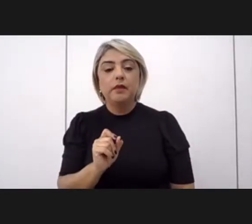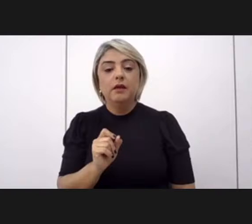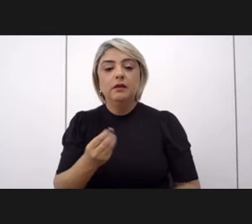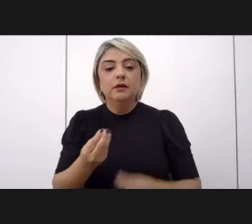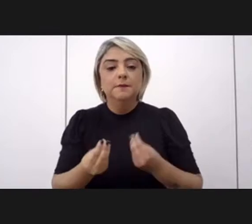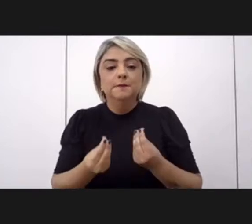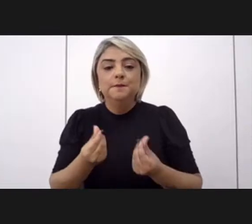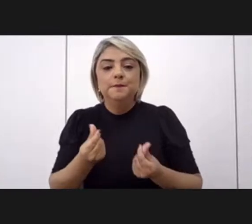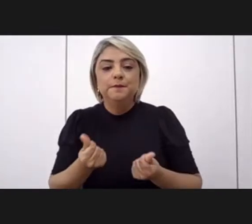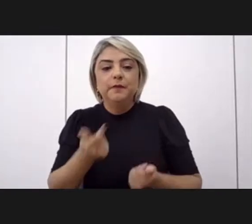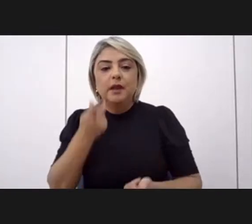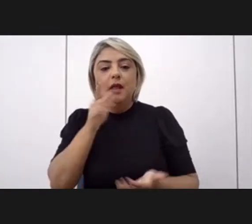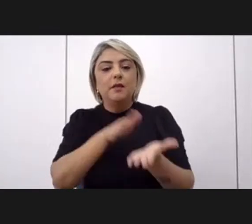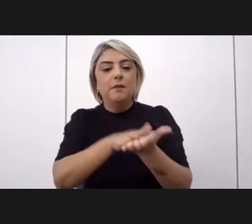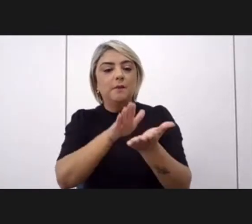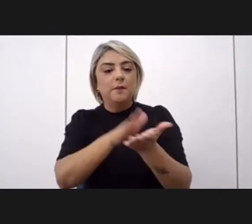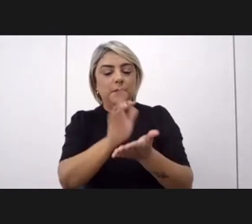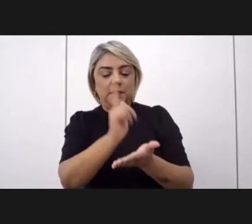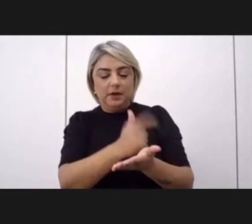publication.